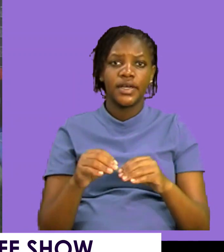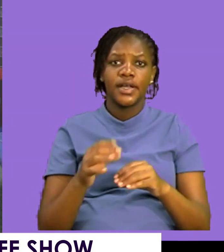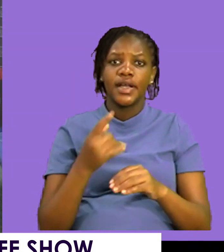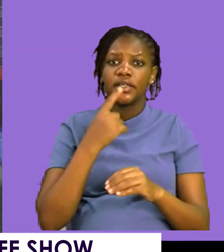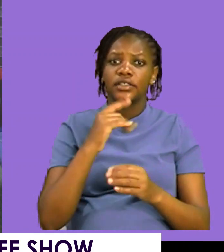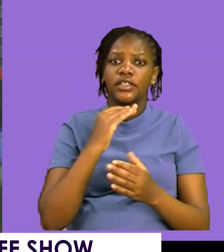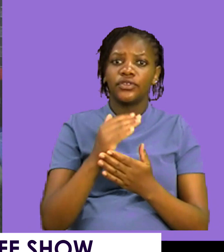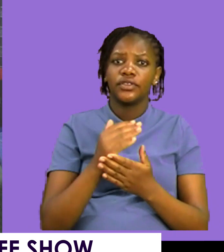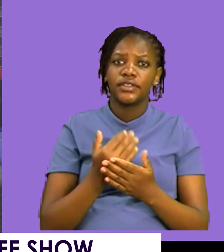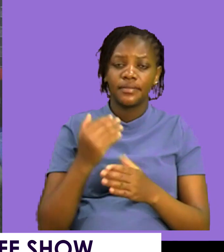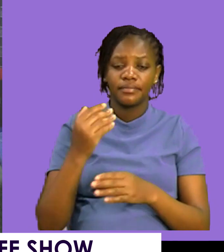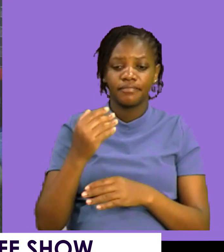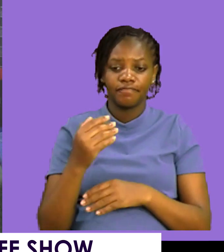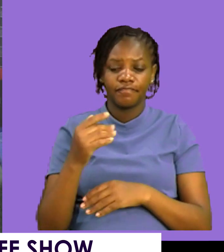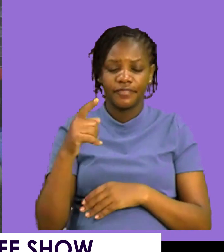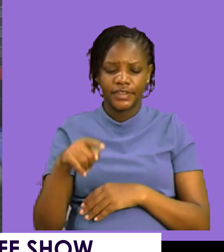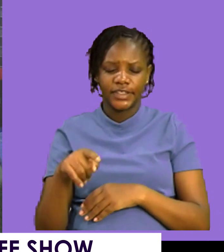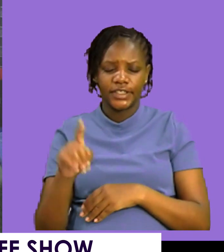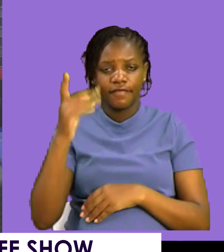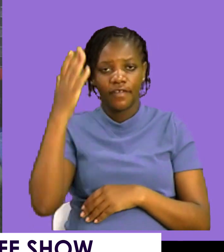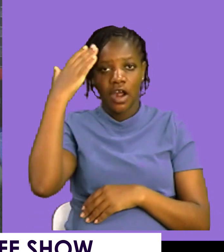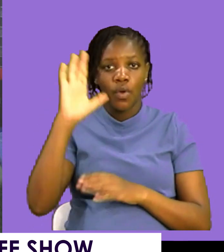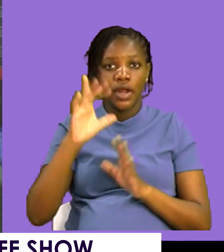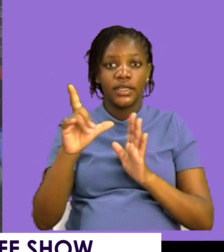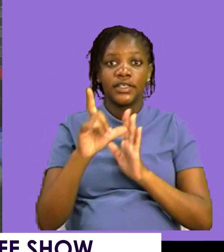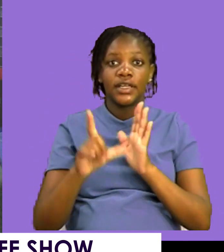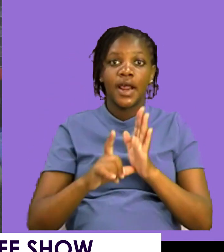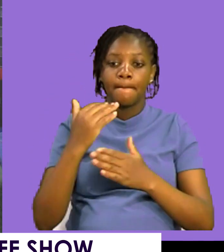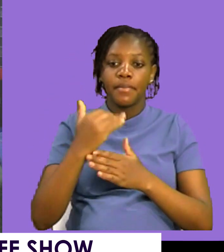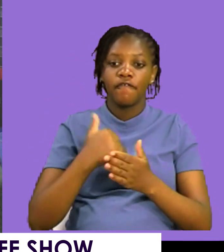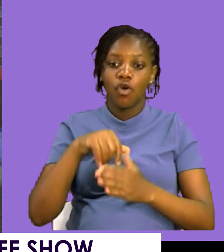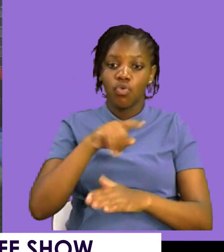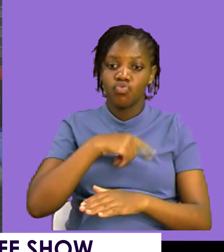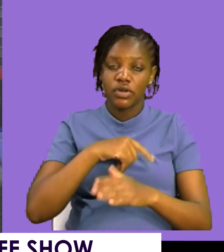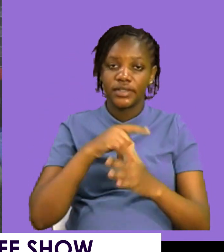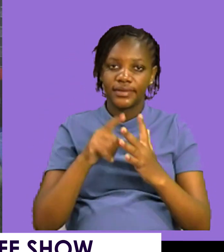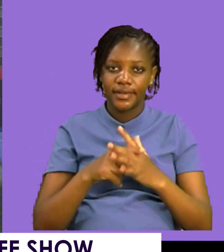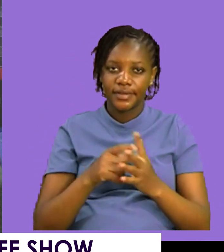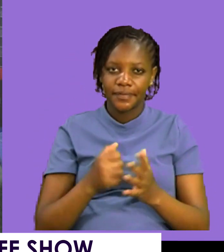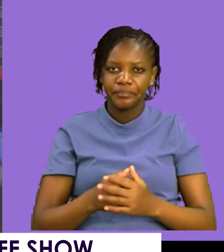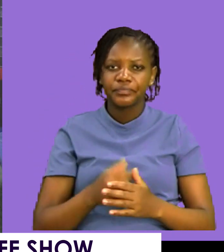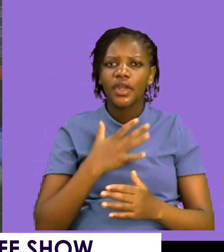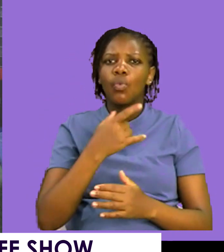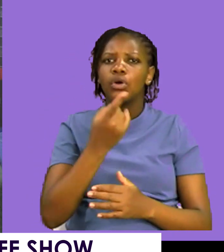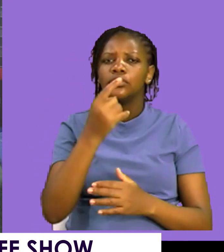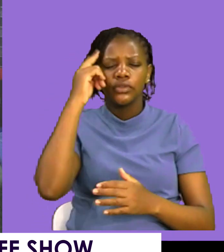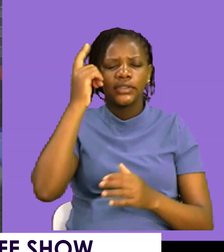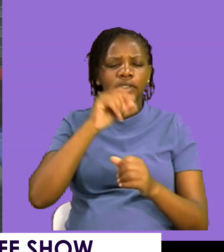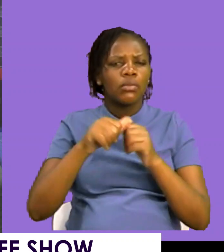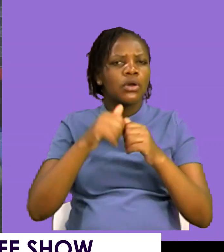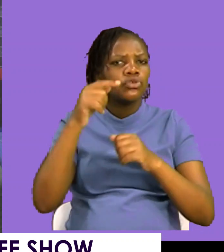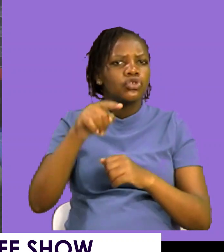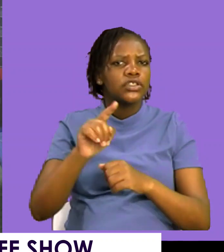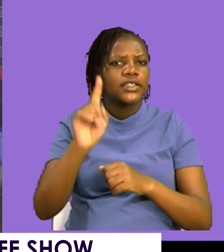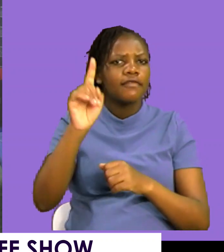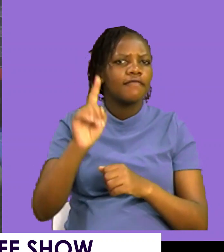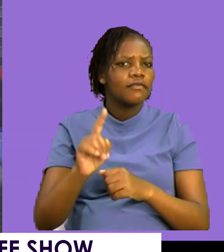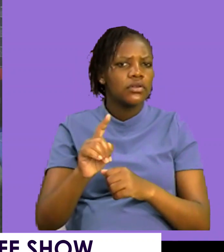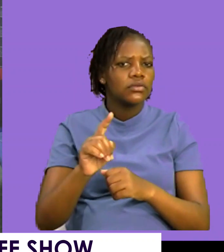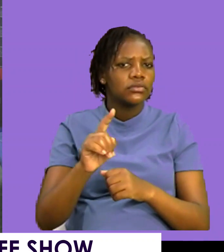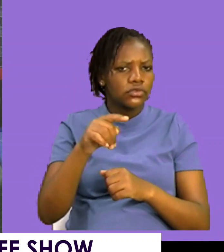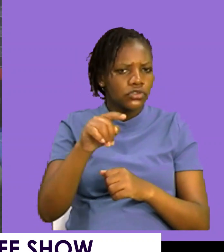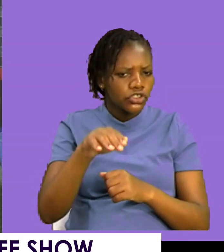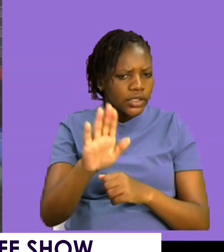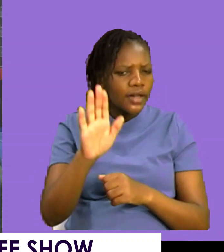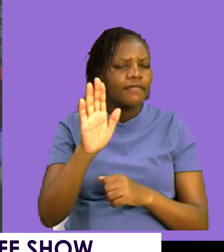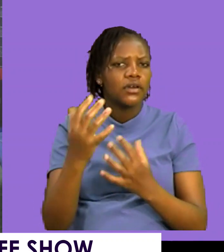some self-awareness lesson, maybe before we begin. I want you to think about yourself right now. Can I help you think